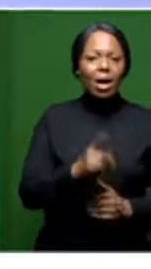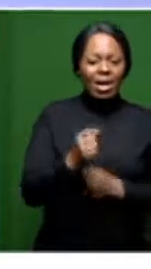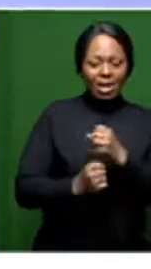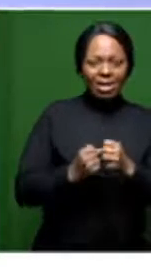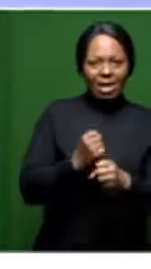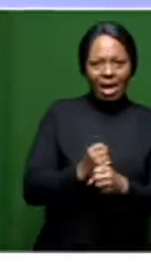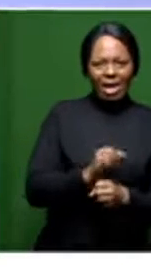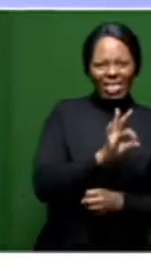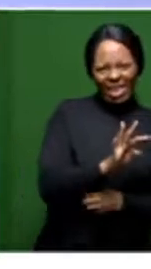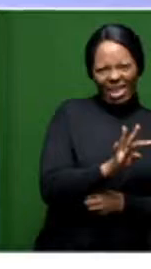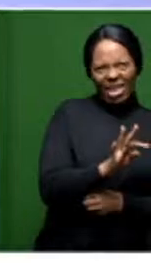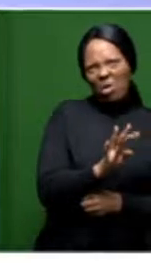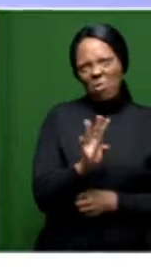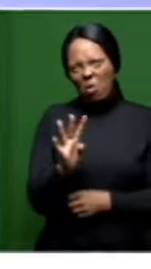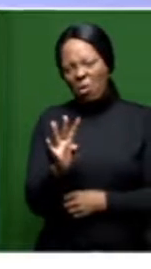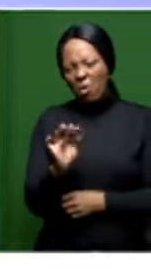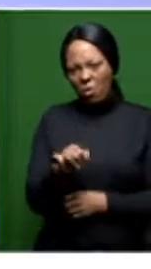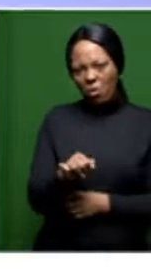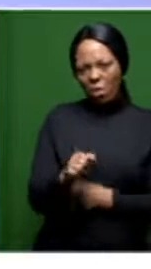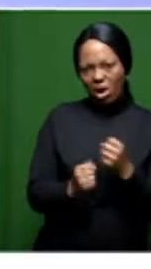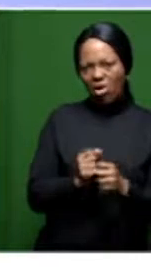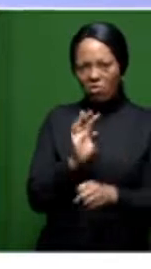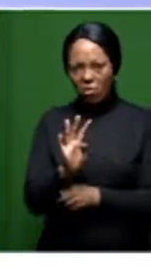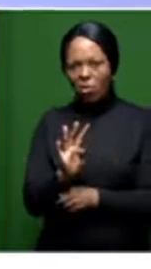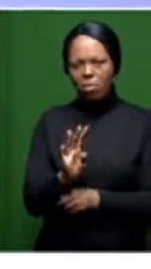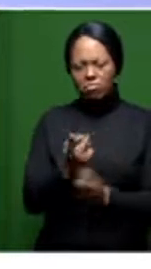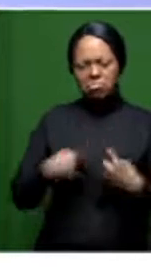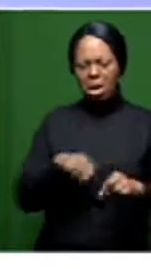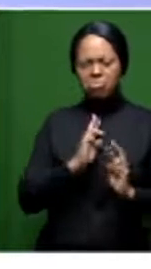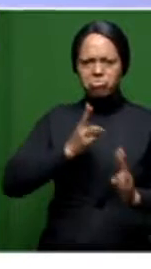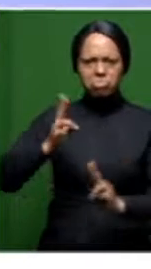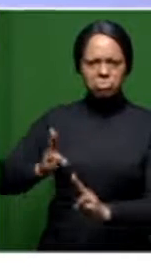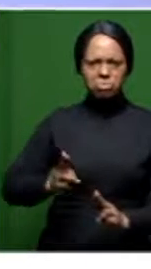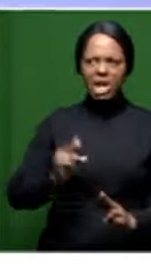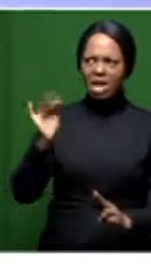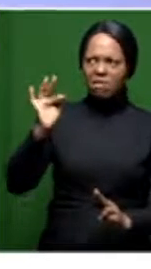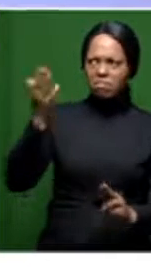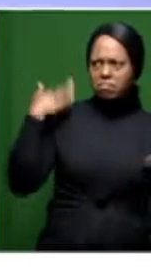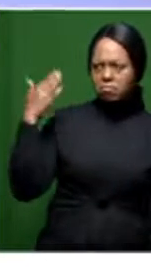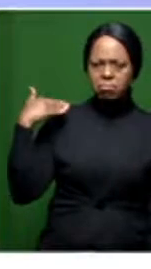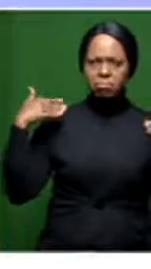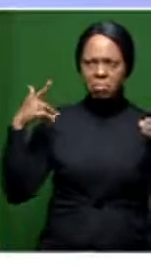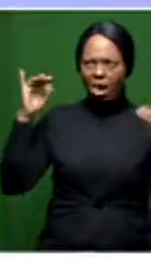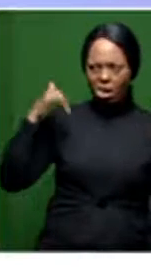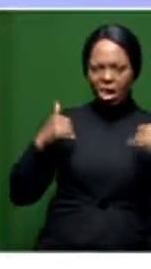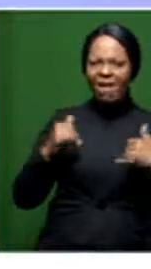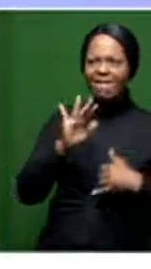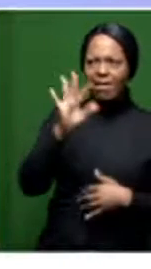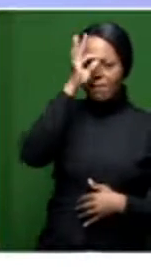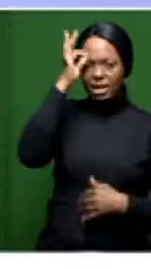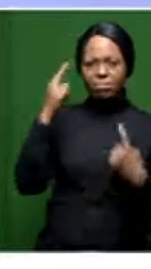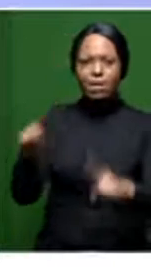years, and at the moment we're an extremely powerful response platform. We get help out to people within 5 minutes on